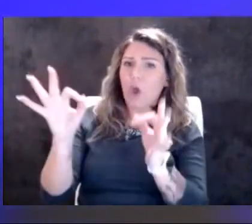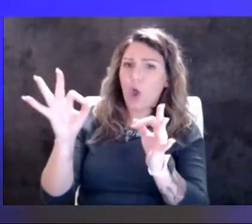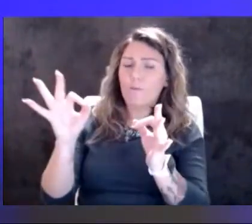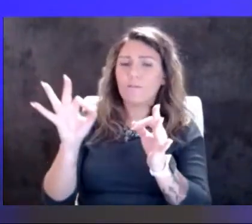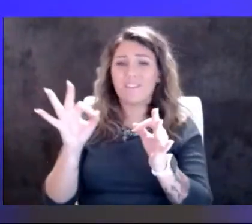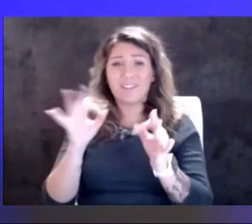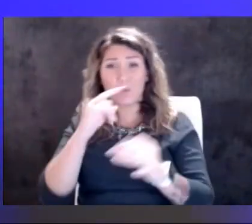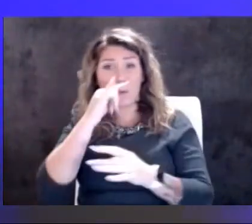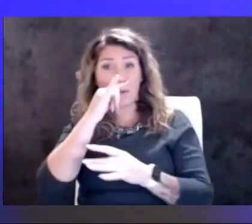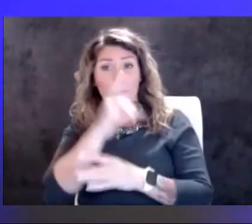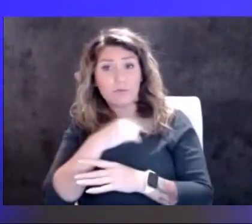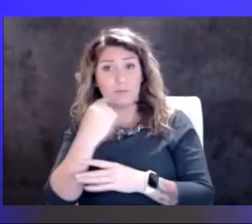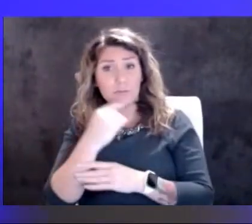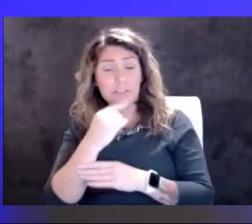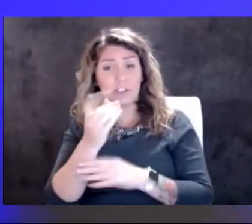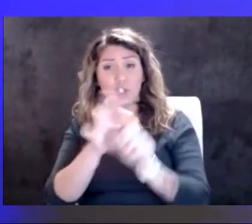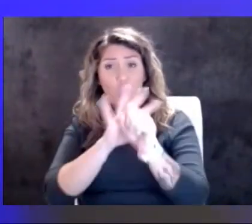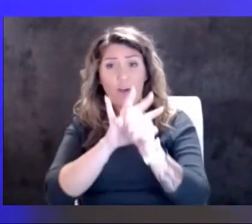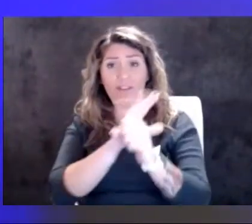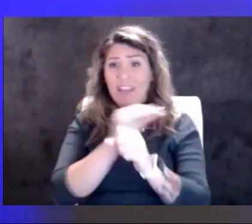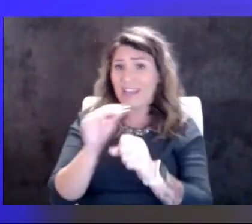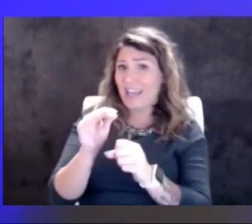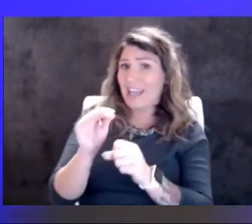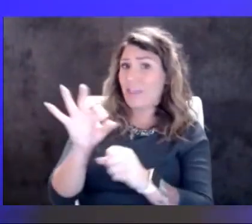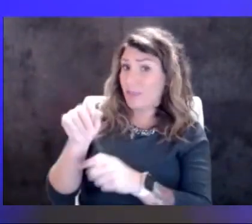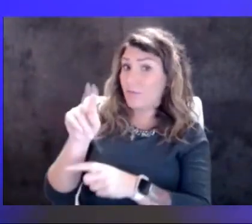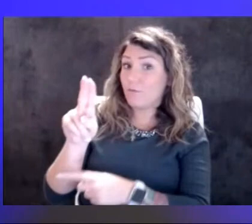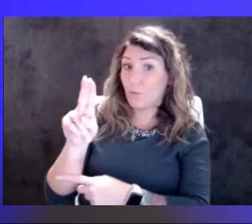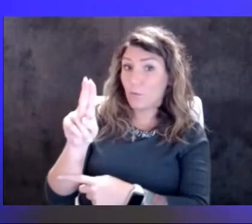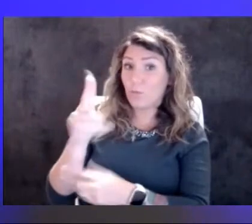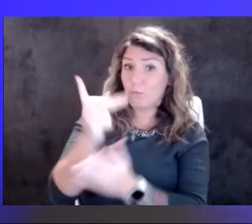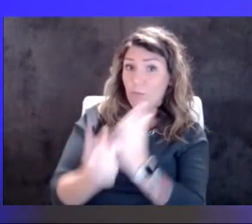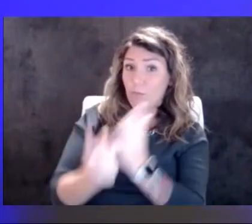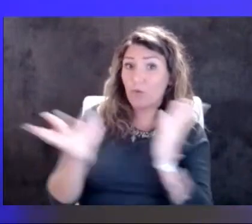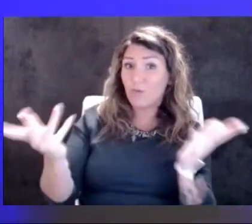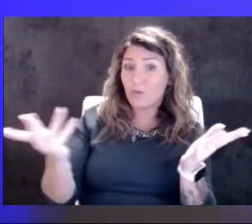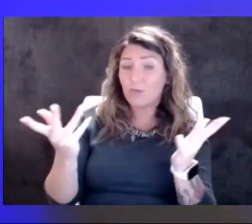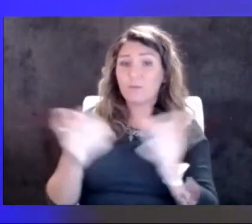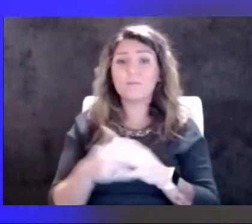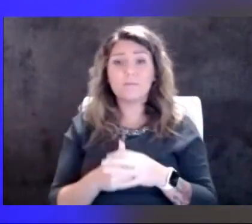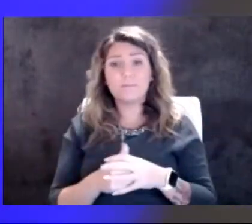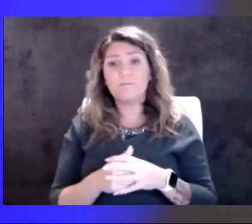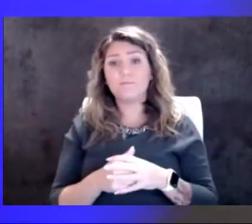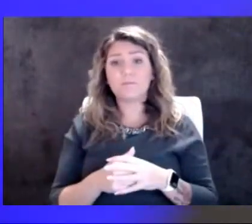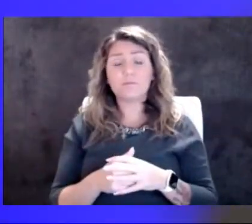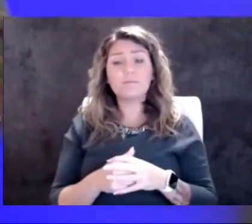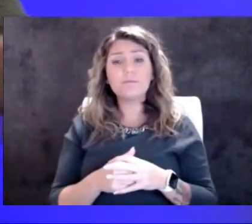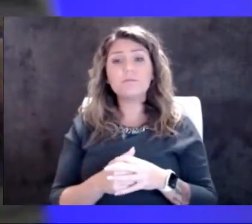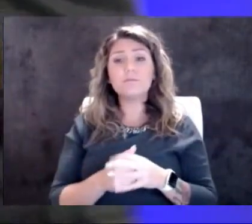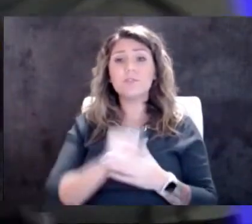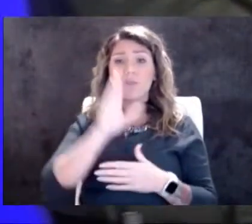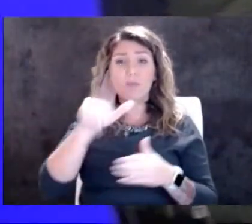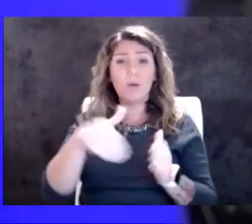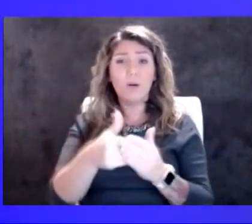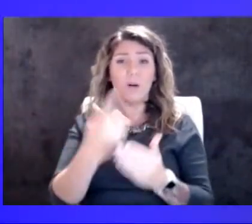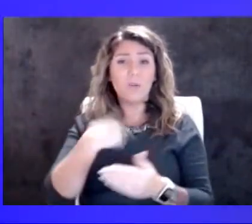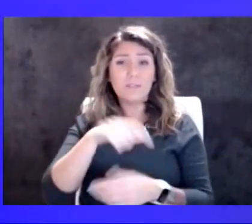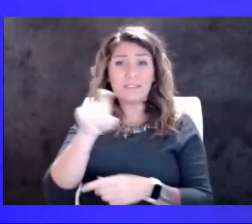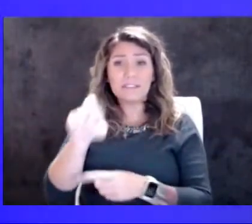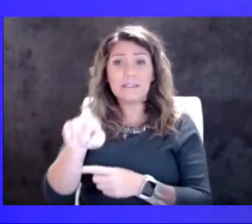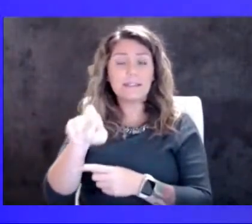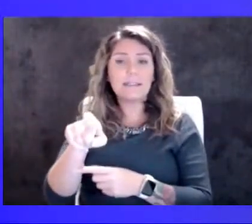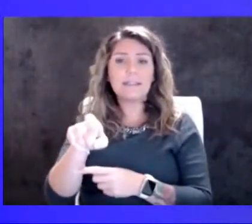COVID and they're at risk for the flu as well, and so I think we all just need to stay